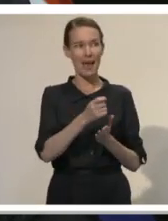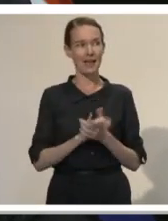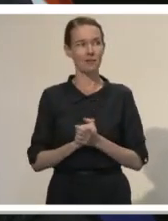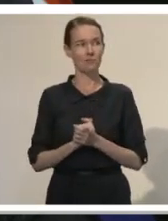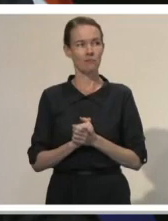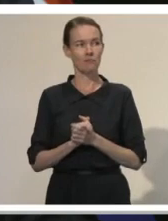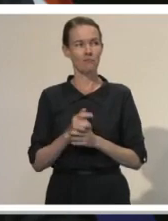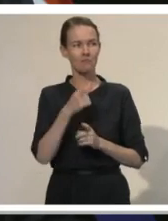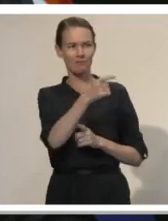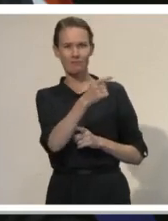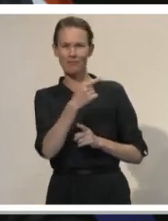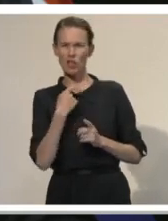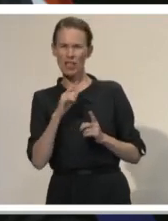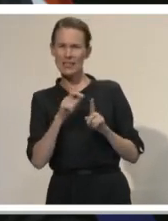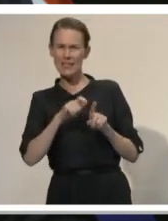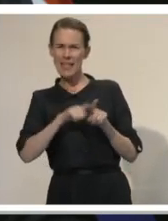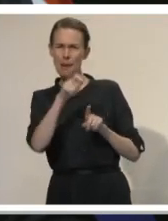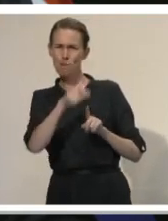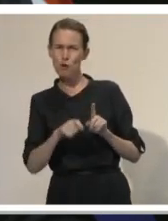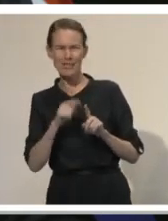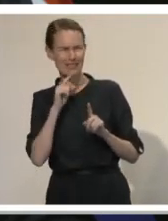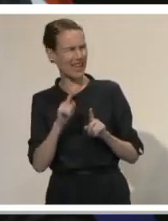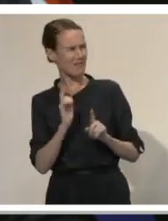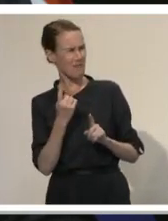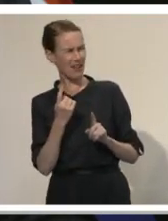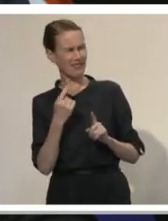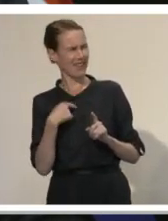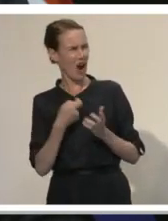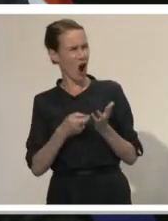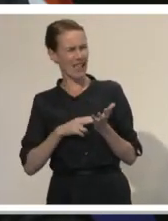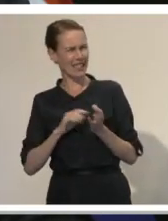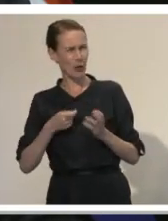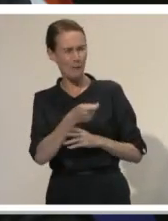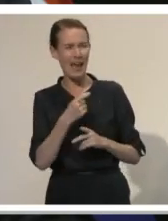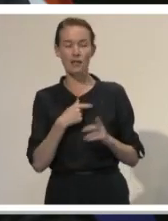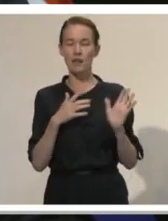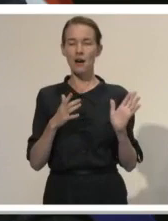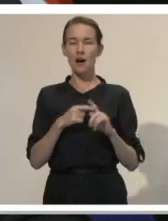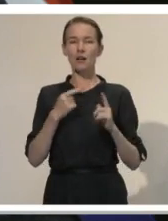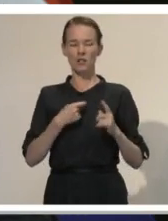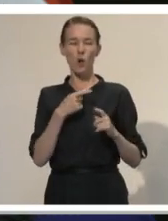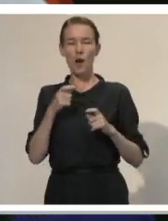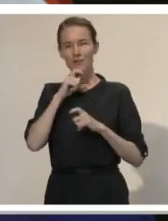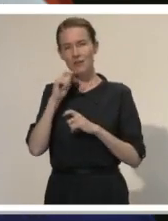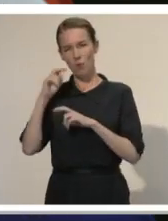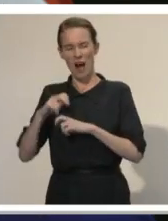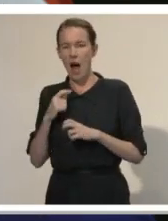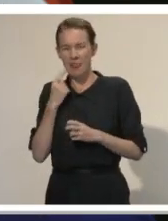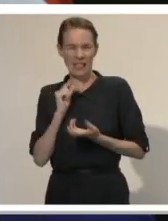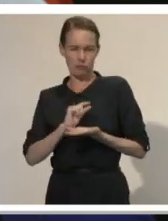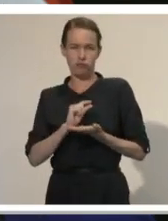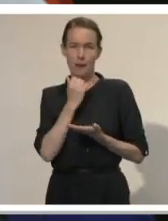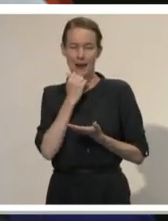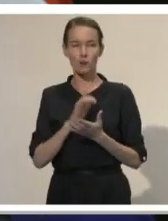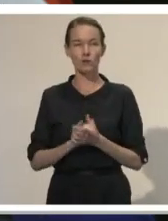for RNZ? And I'm sure Treasury will sort that out. My understanding is that it's a minimal amount of money. The advertising spend isn't necessarily new money, it's just